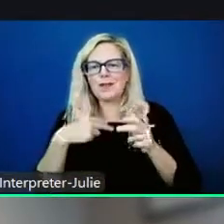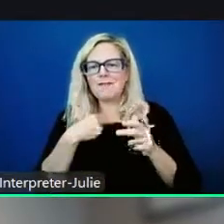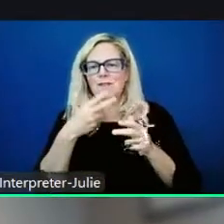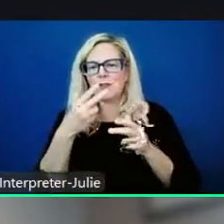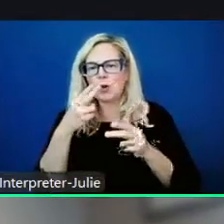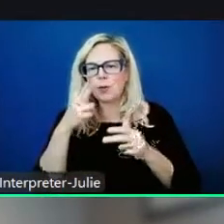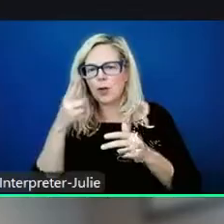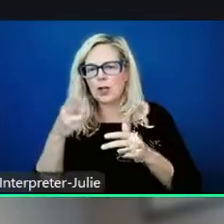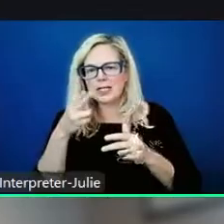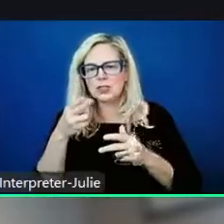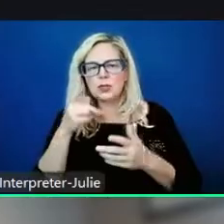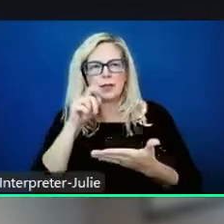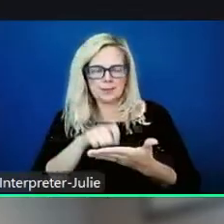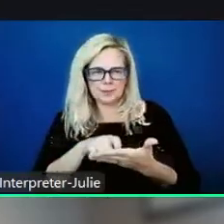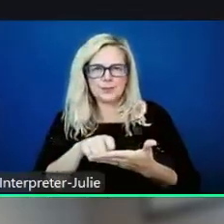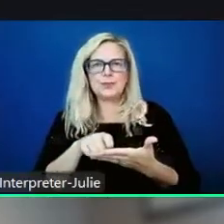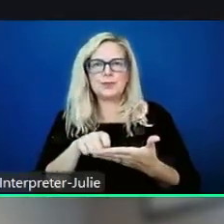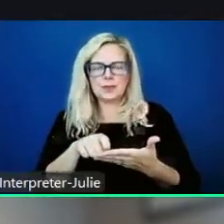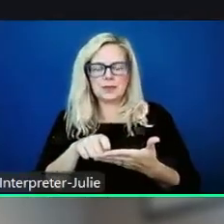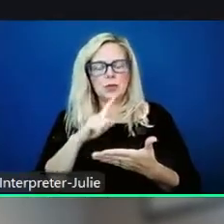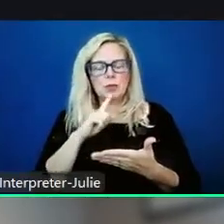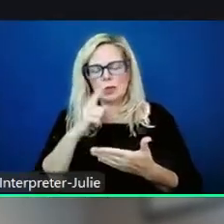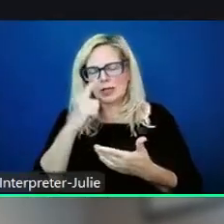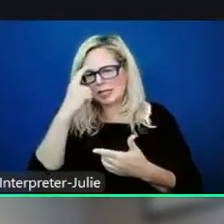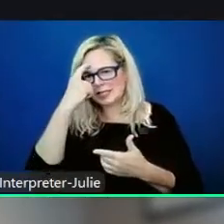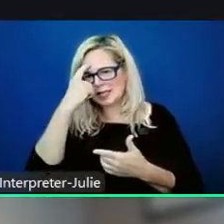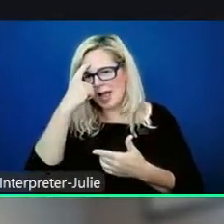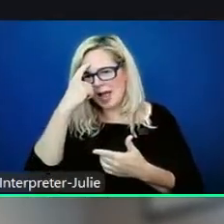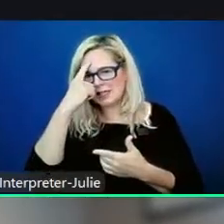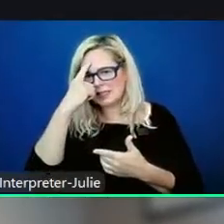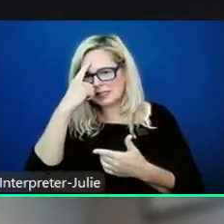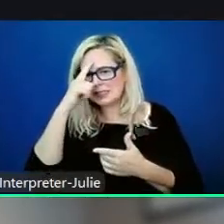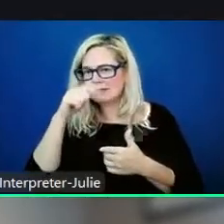cognitively demanding. So learners with psychological